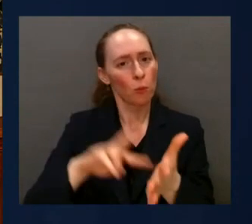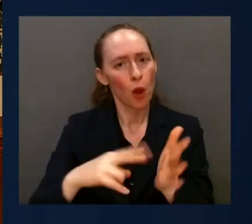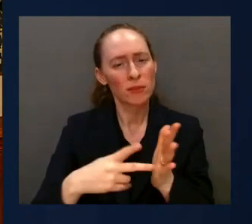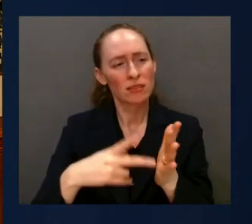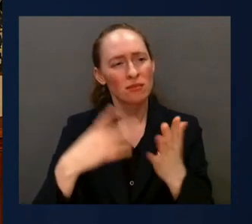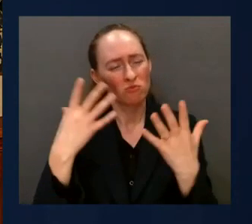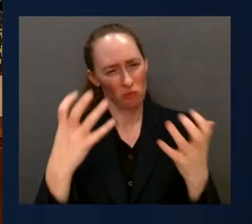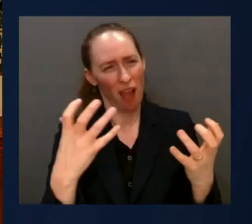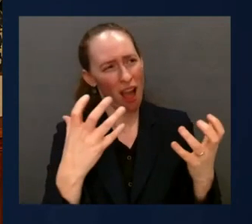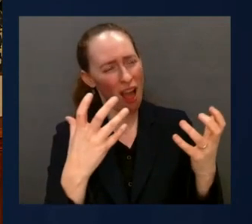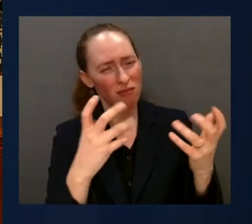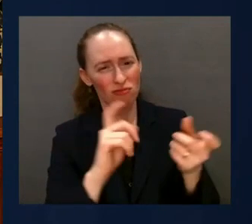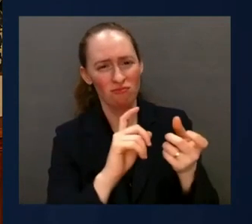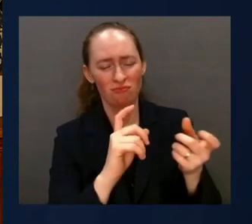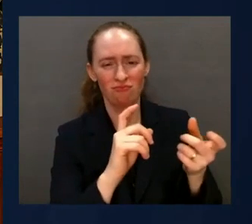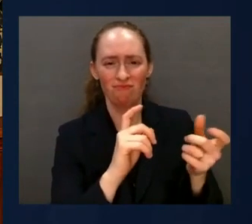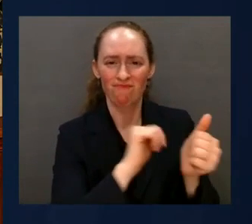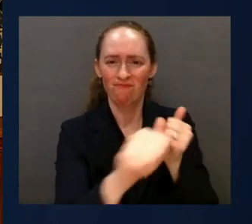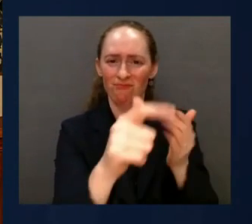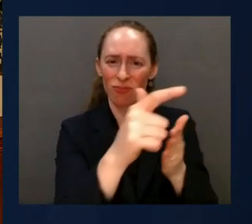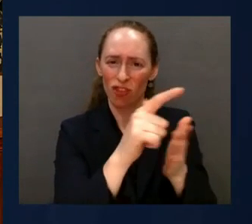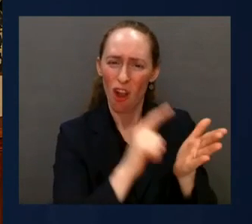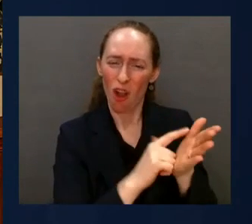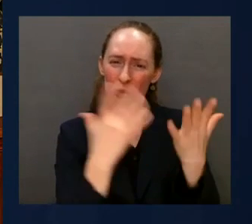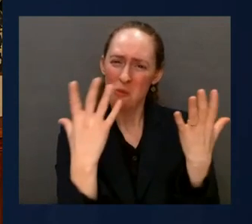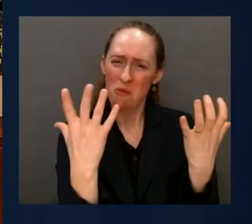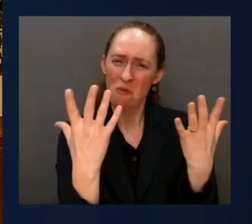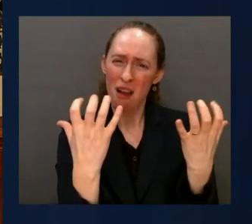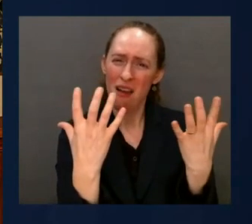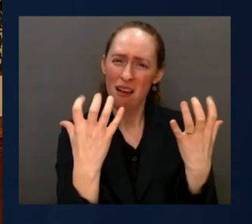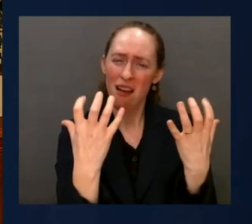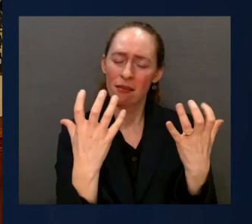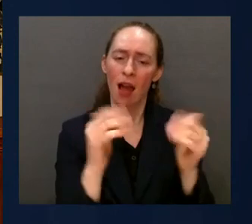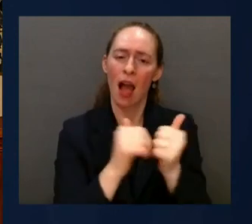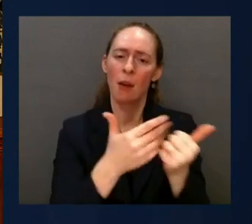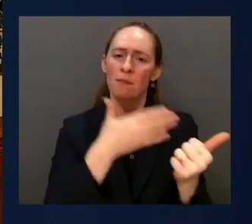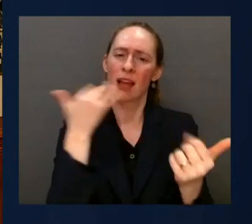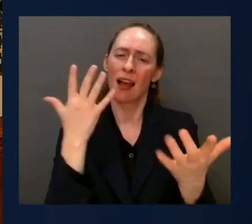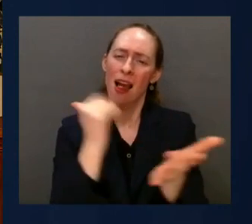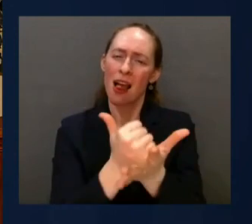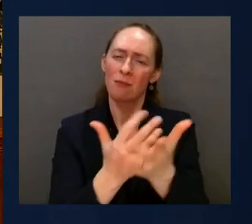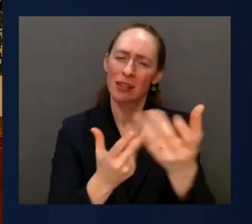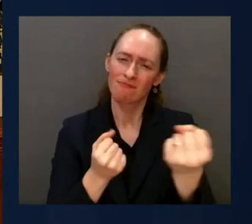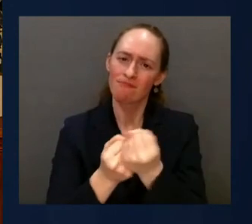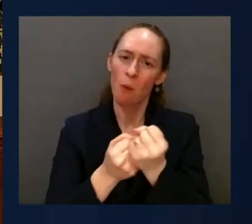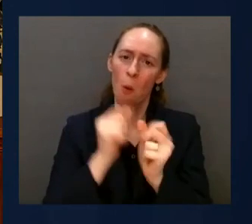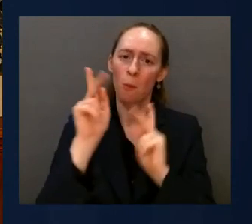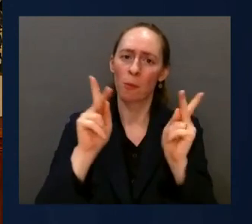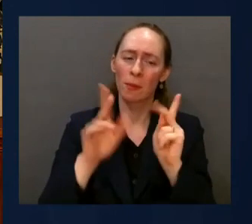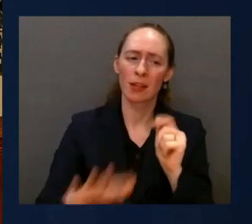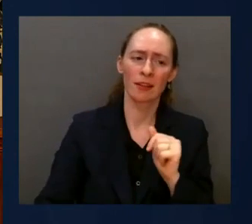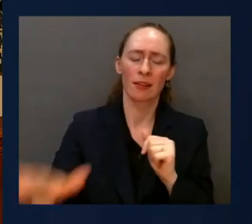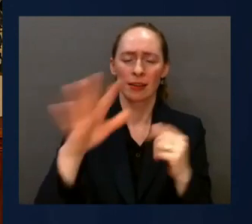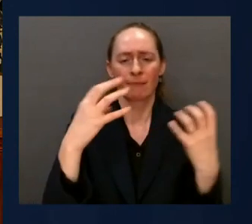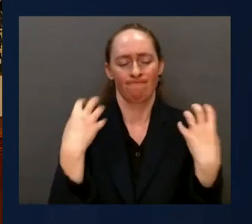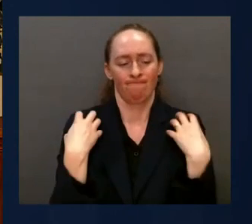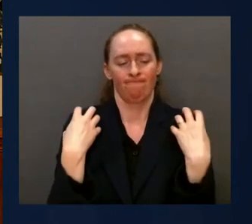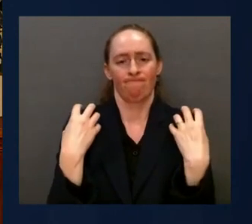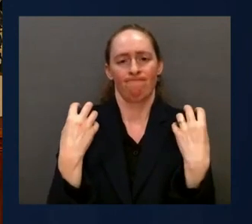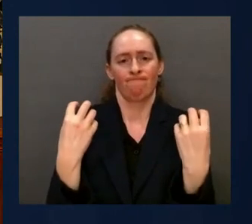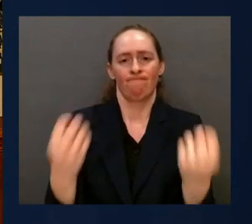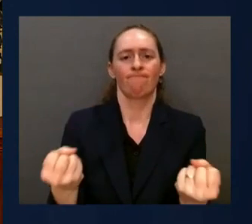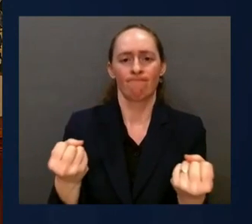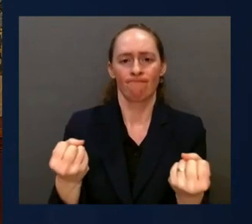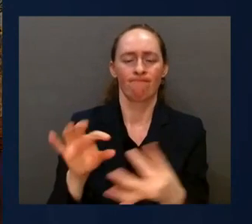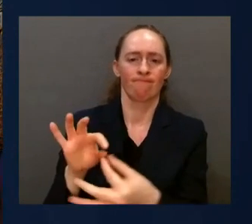toward American recovery. Doug, we're with you. Fentanyl is killing more than 70,000 Americans a